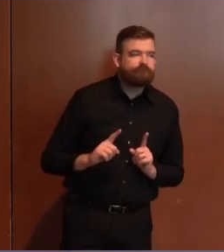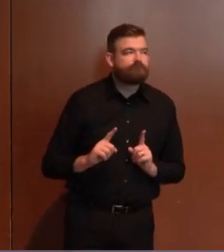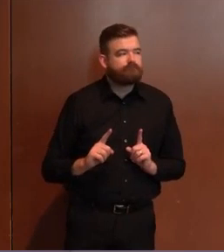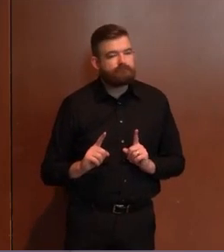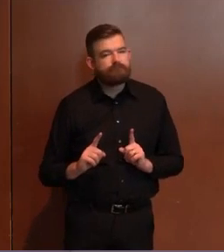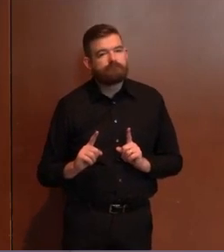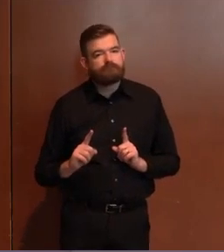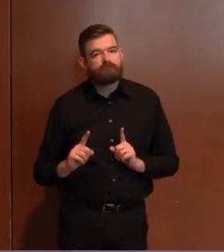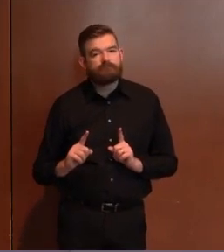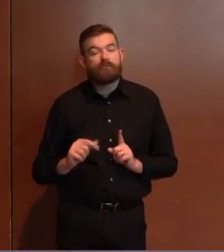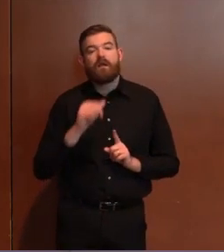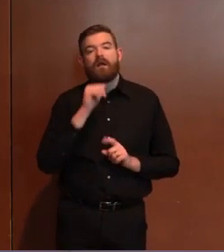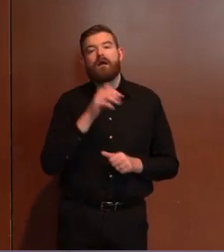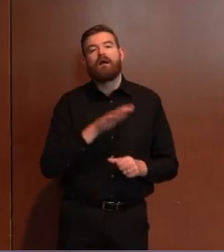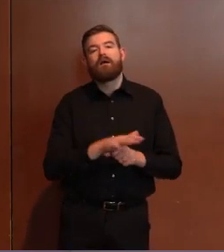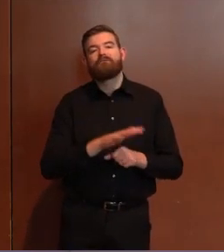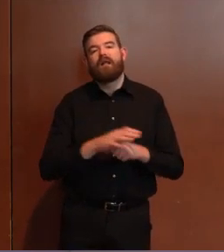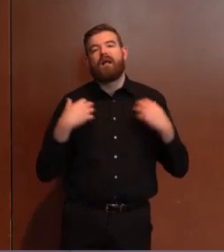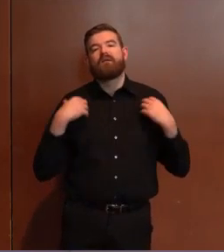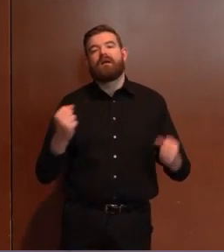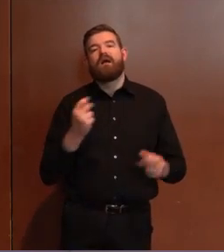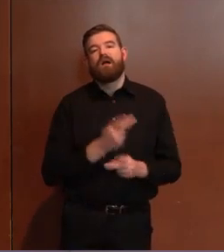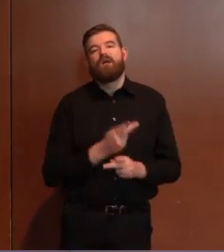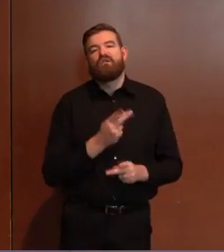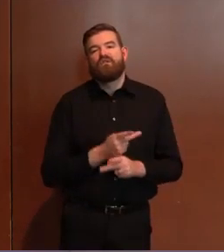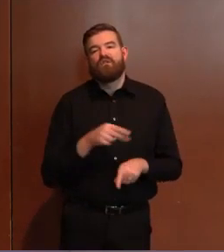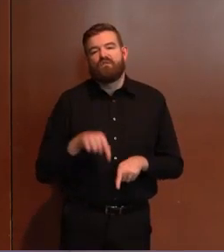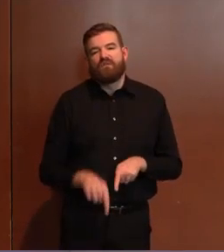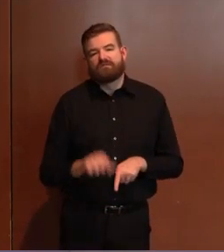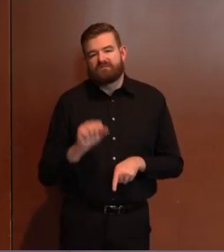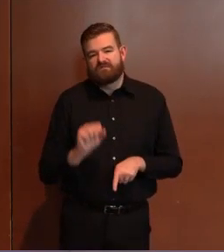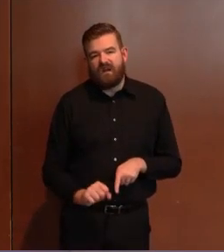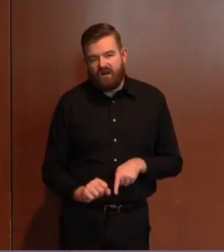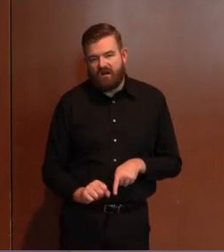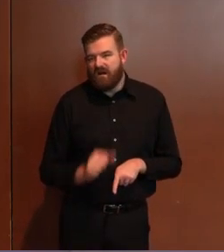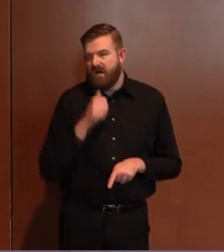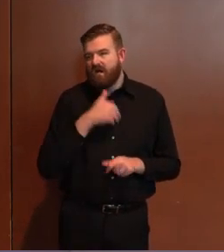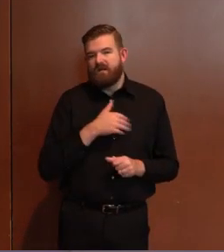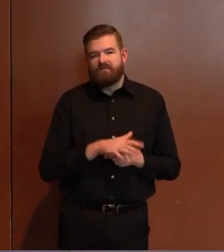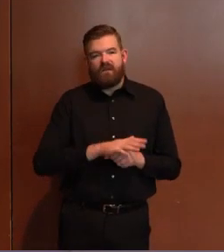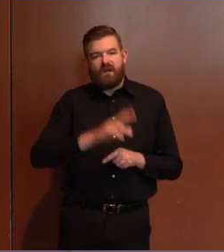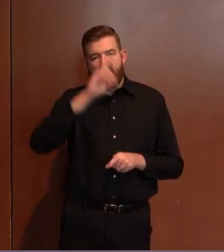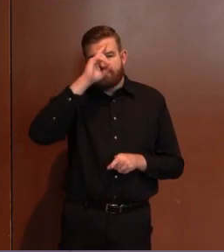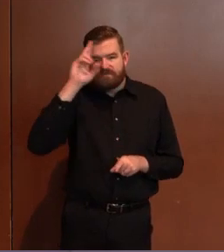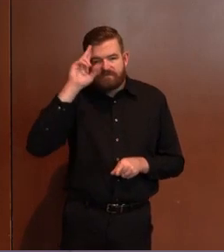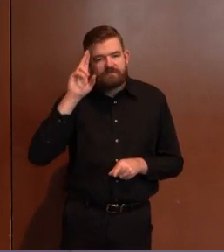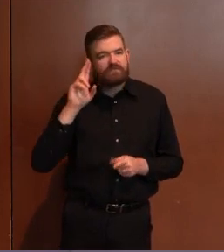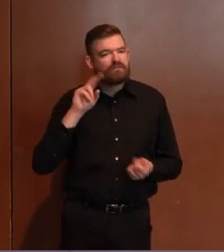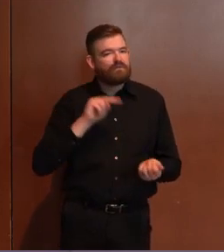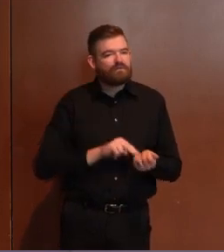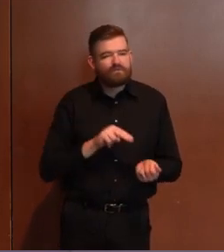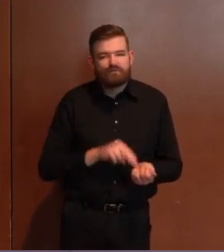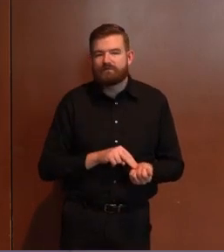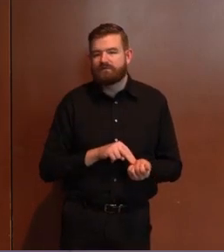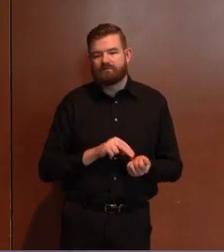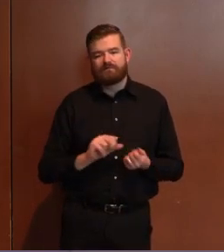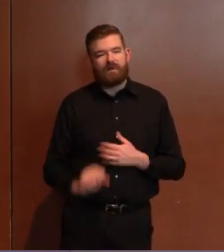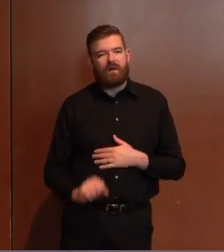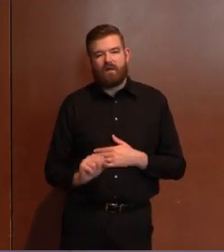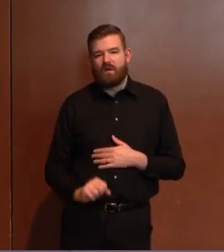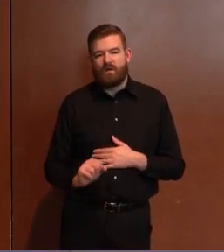than adequate healthcare infrastructure in the South, even for that population. I'll let Judy add to that. Testing results, in terms of,